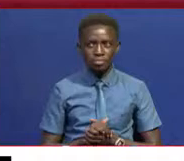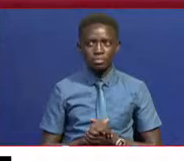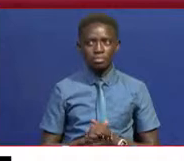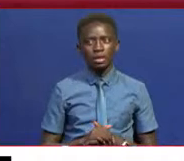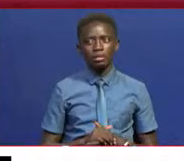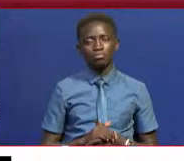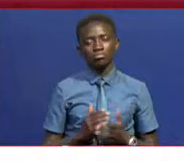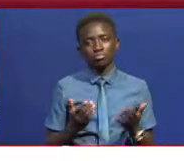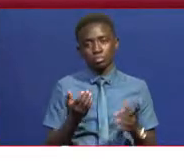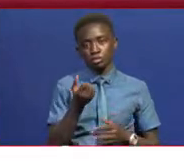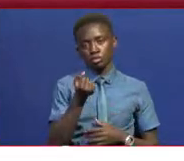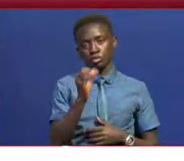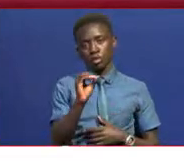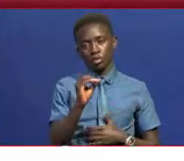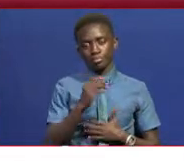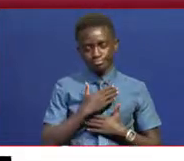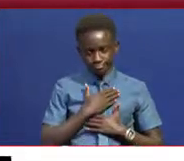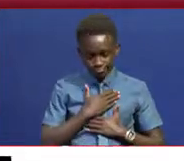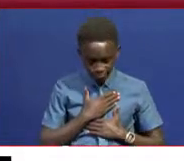So your excellency